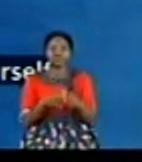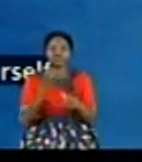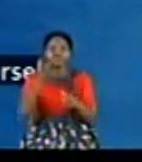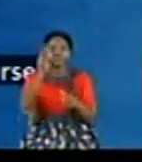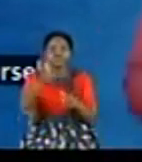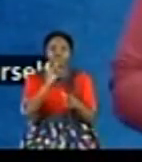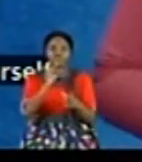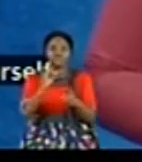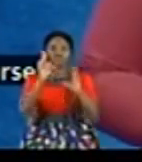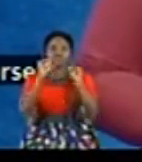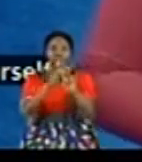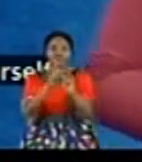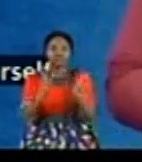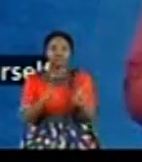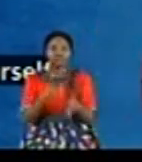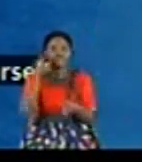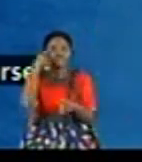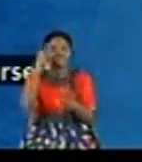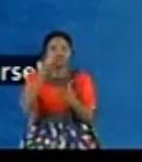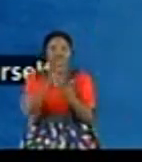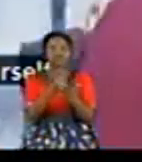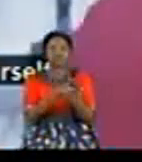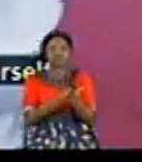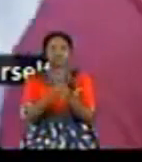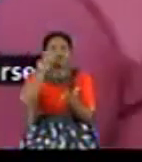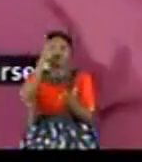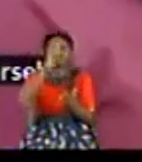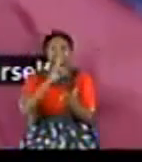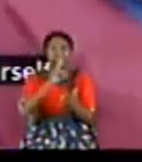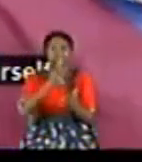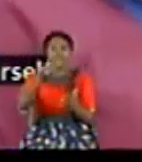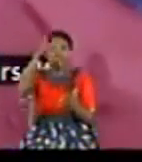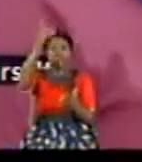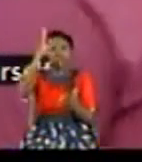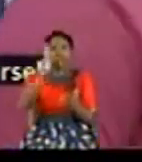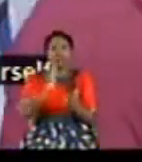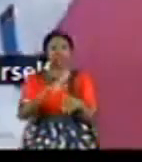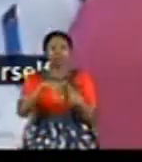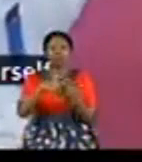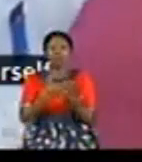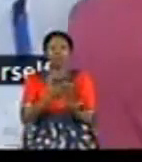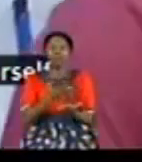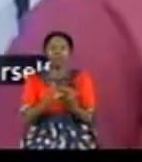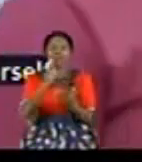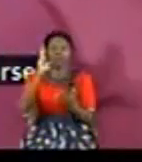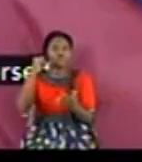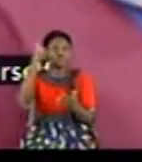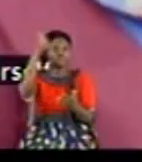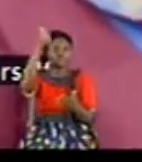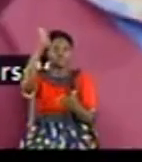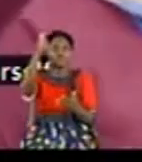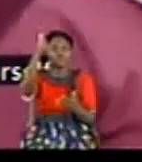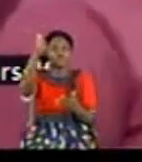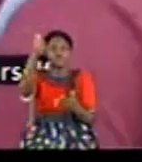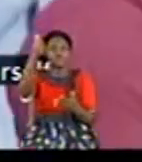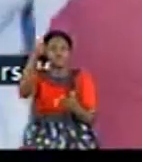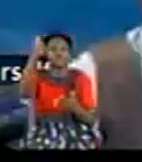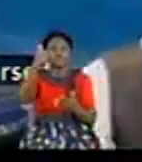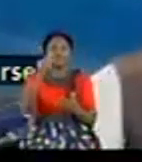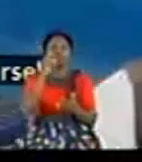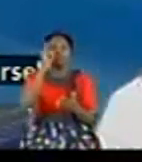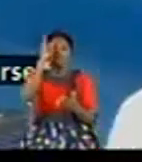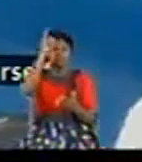argument you are God all by yourself and you you are